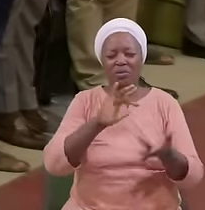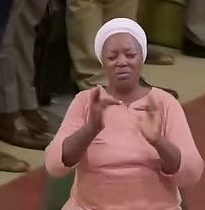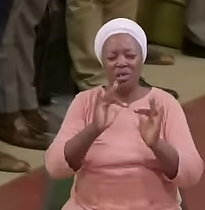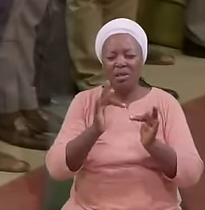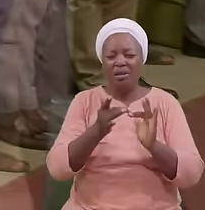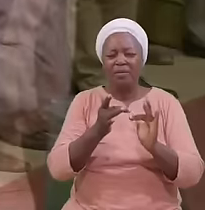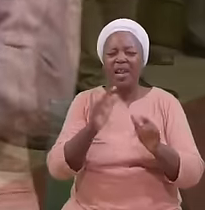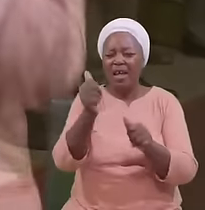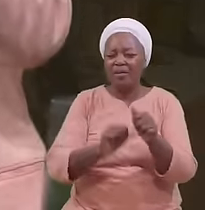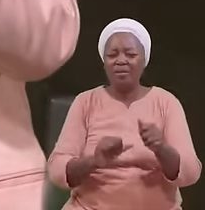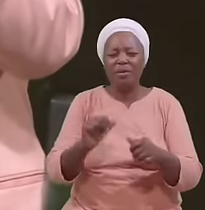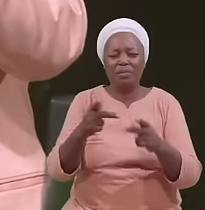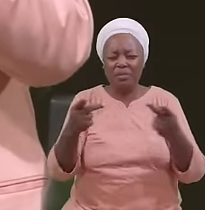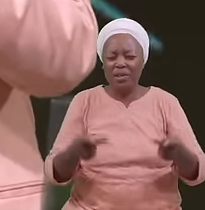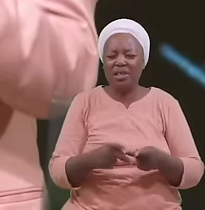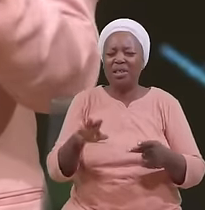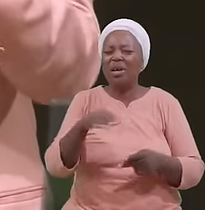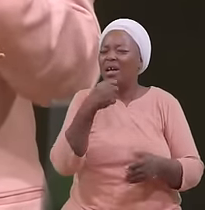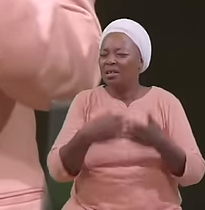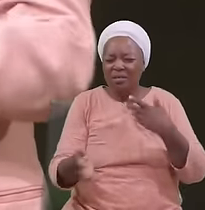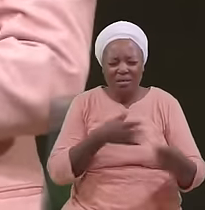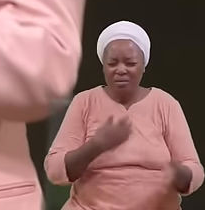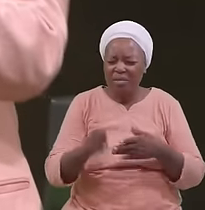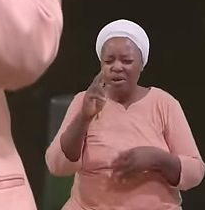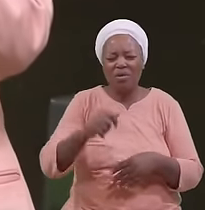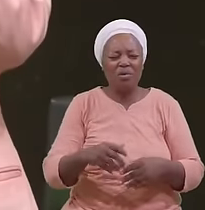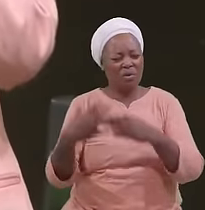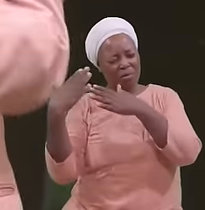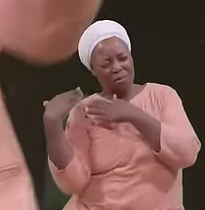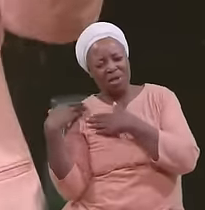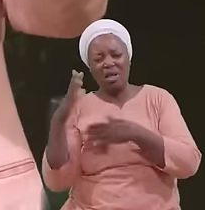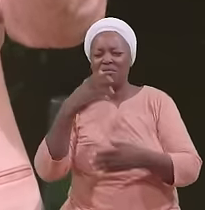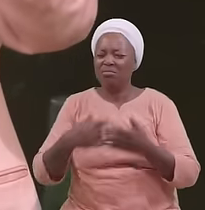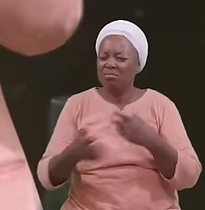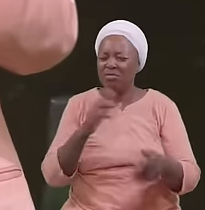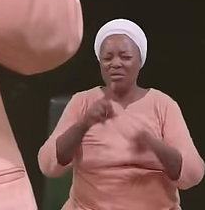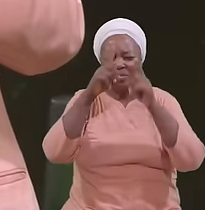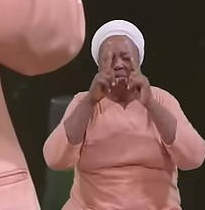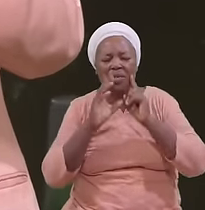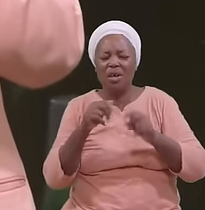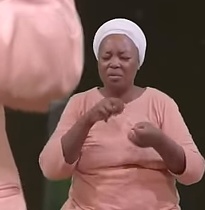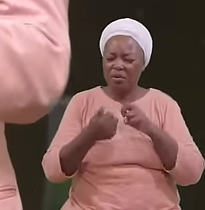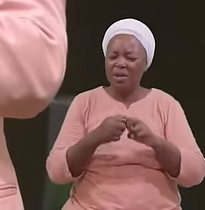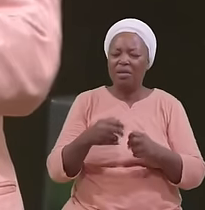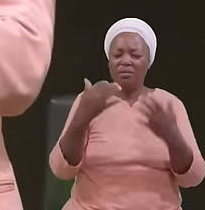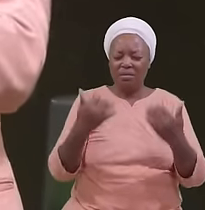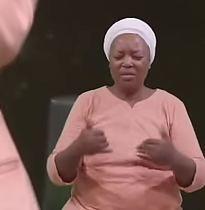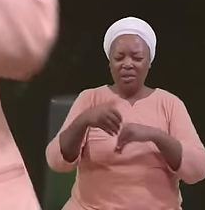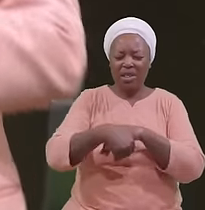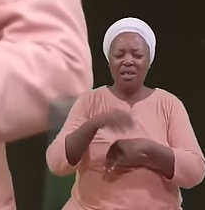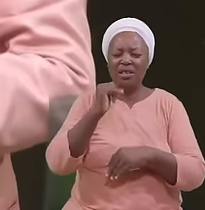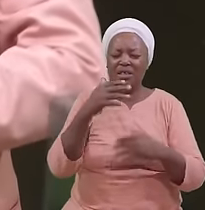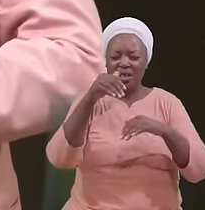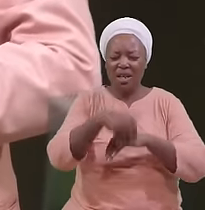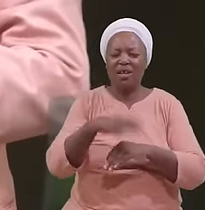online, everywhere, whatever your burden, whatever your tears, tonight is your night